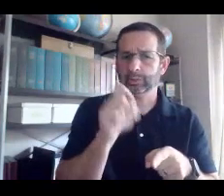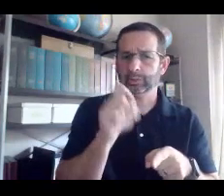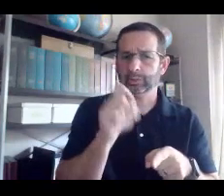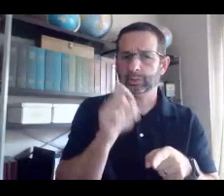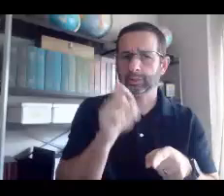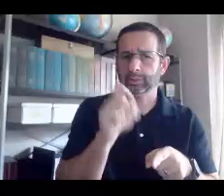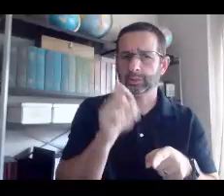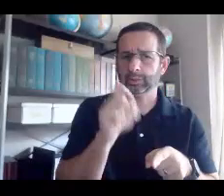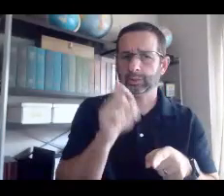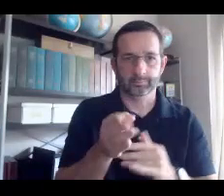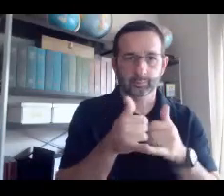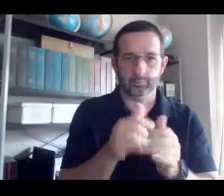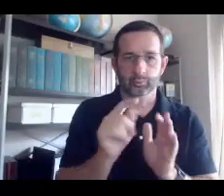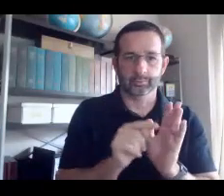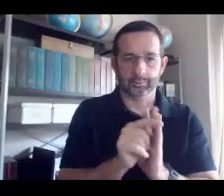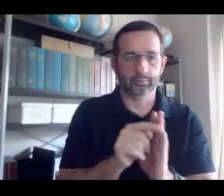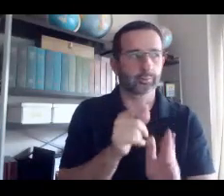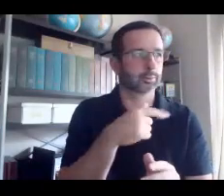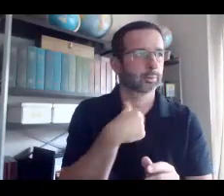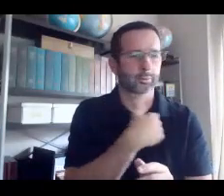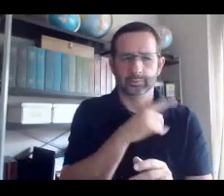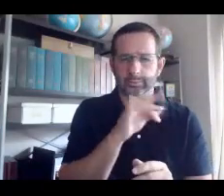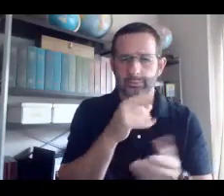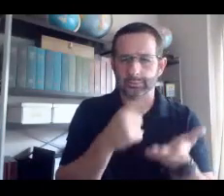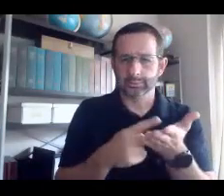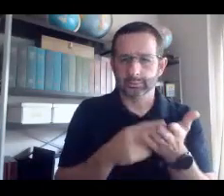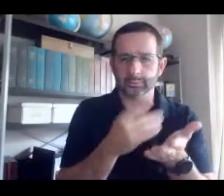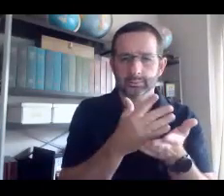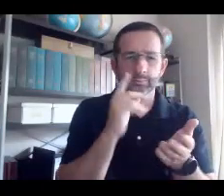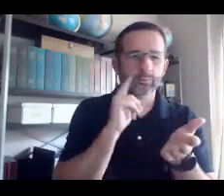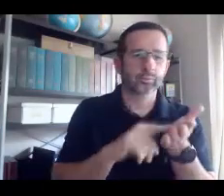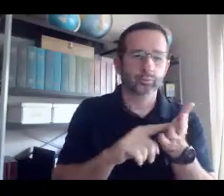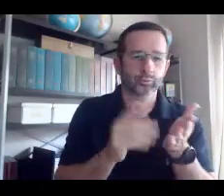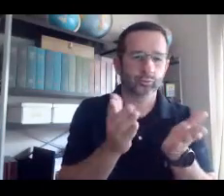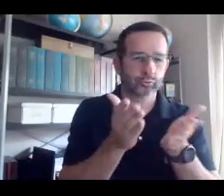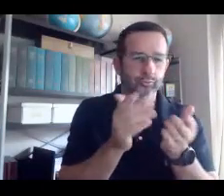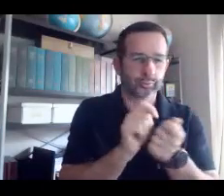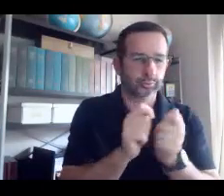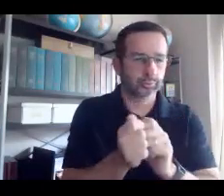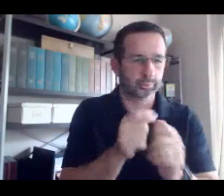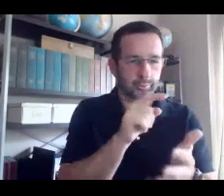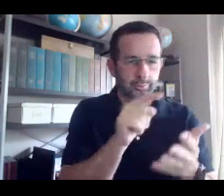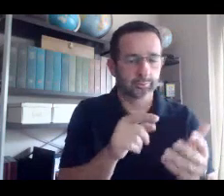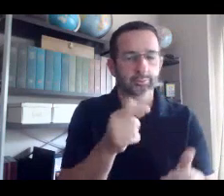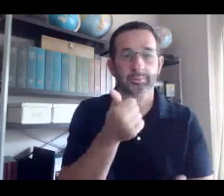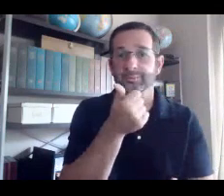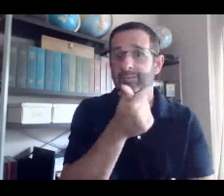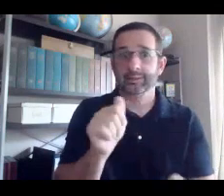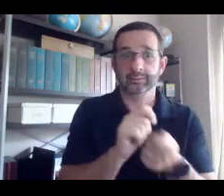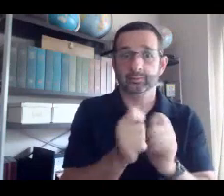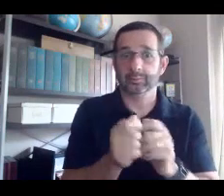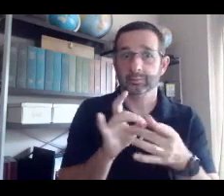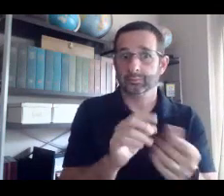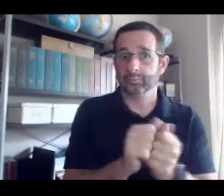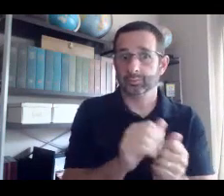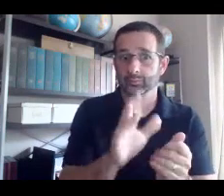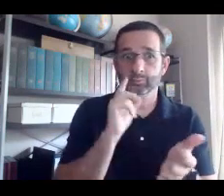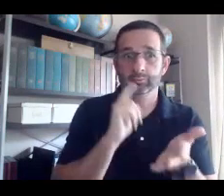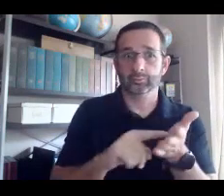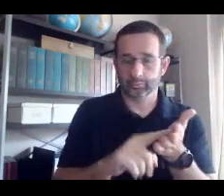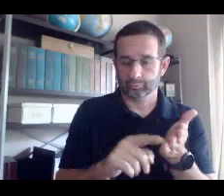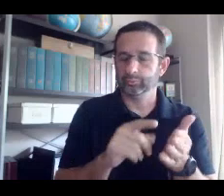research topics, they do not have to remain the same. We did talk a little bit about the research